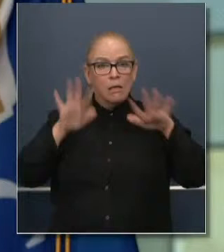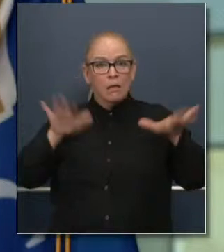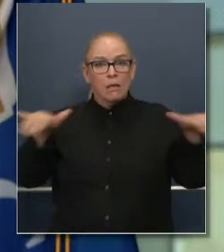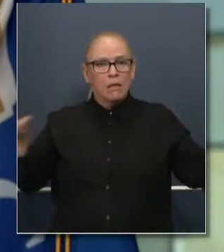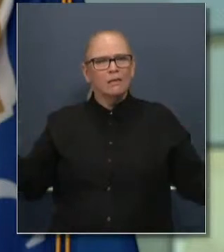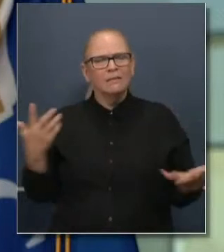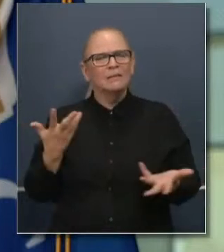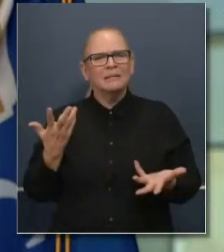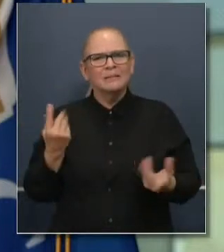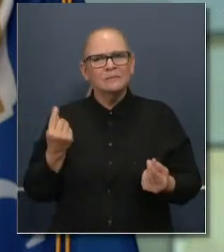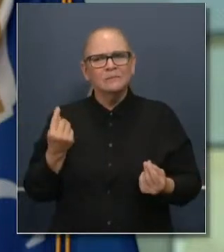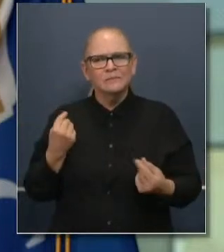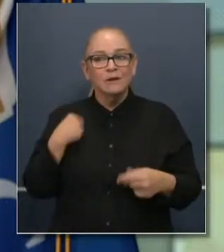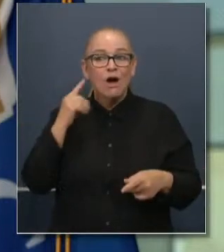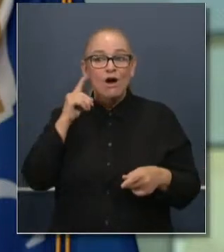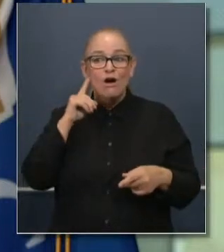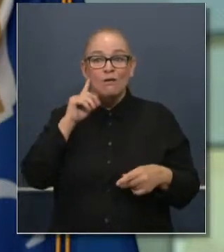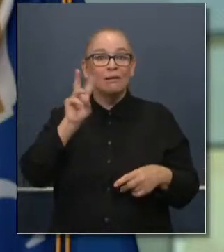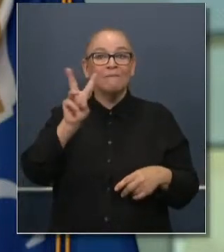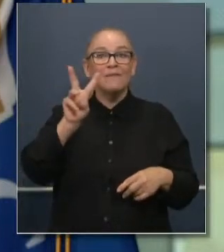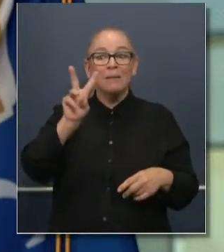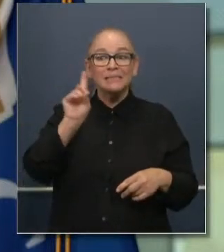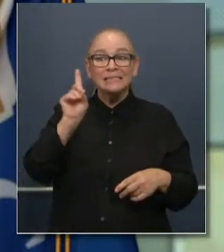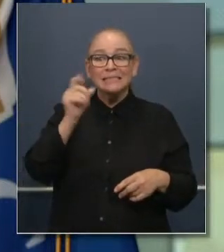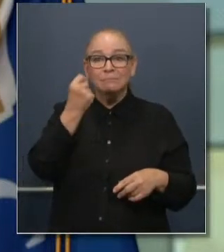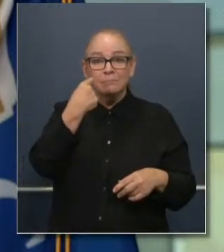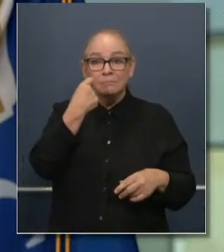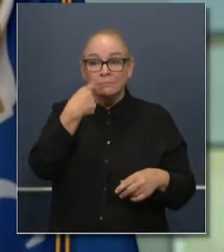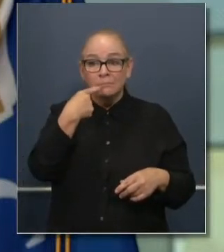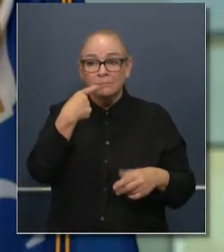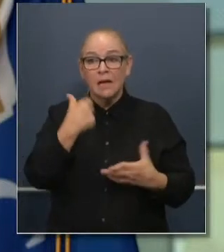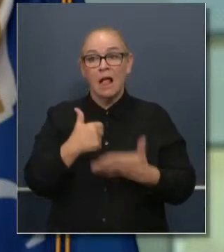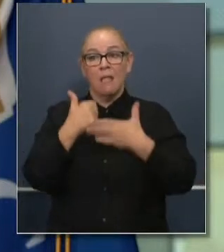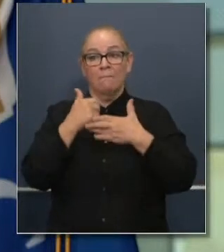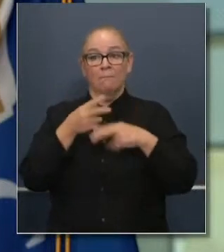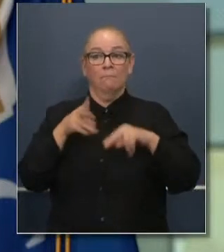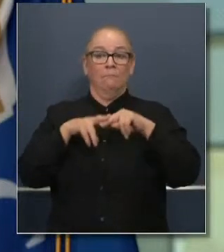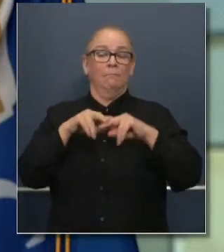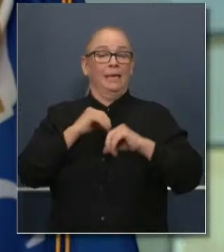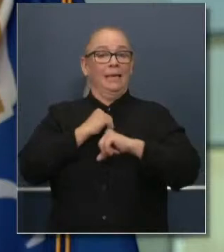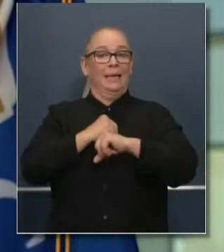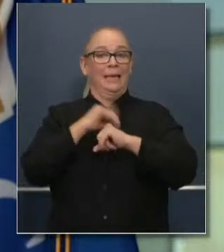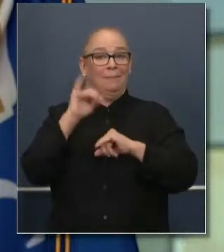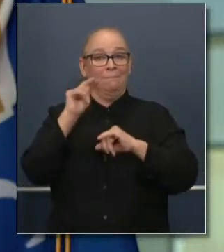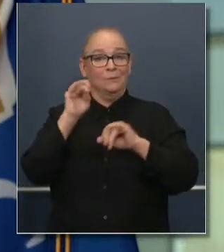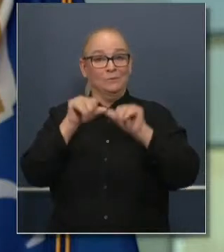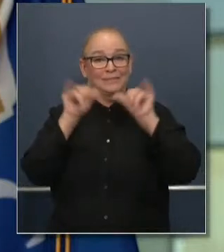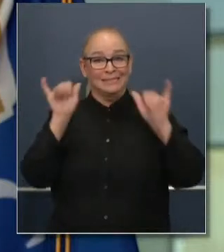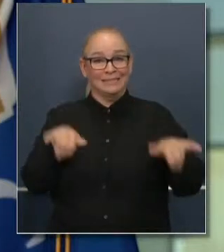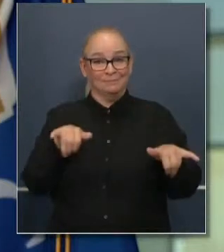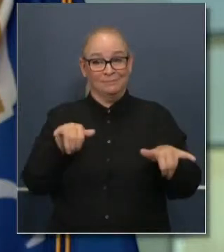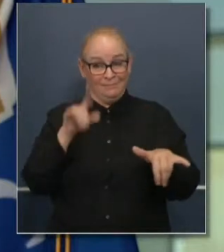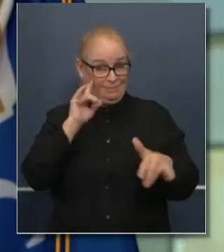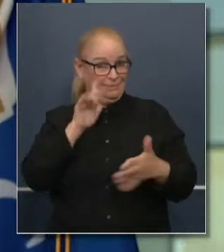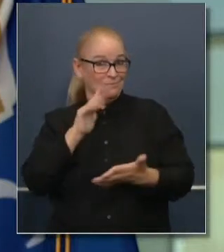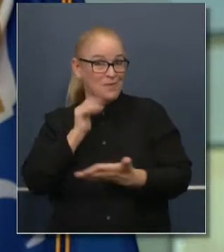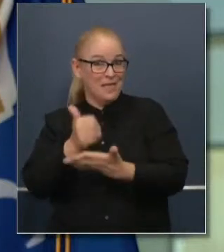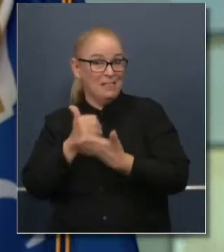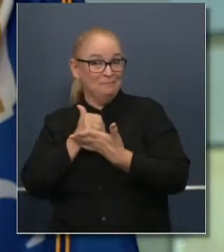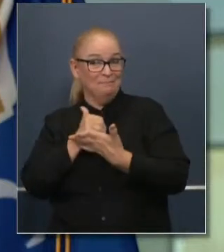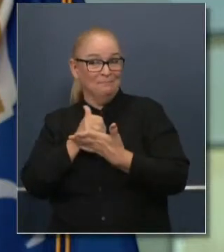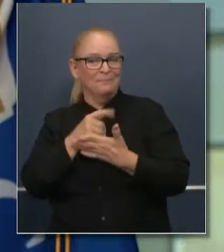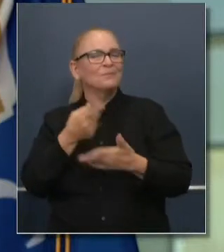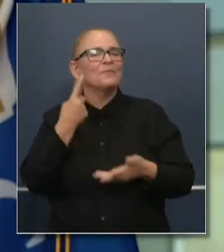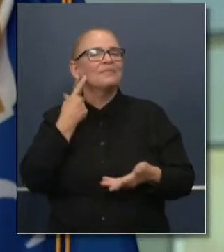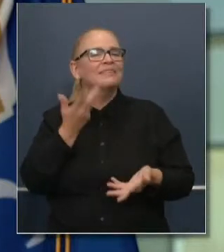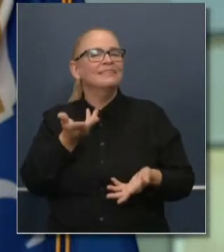vitamin D and the boost of the immune system. That's resurfacing again, so if we can clear up if that means anything, I'd appreciate that. Thank you. No, I appreciate